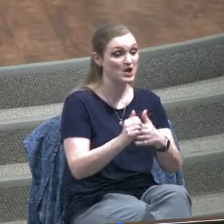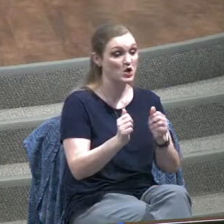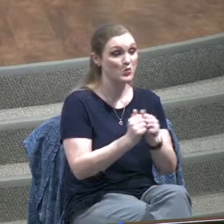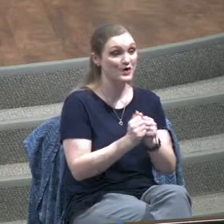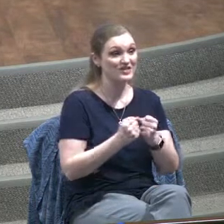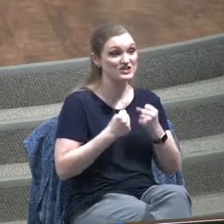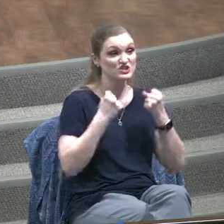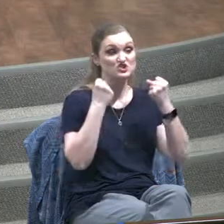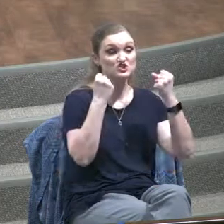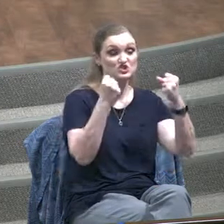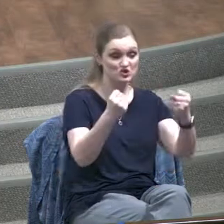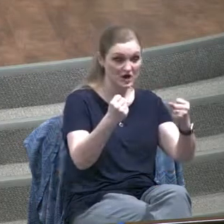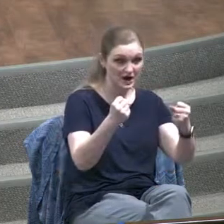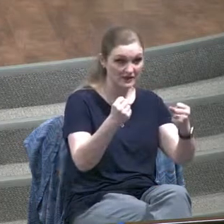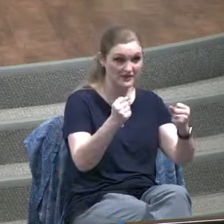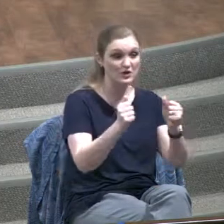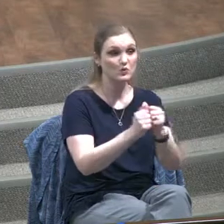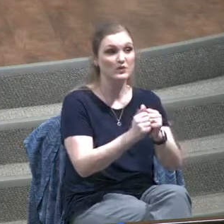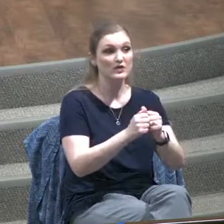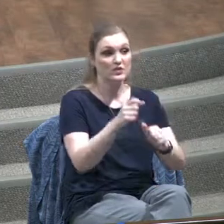led them strategically.